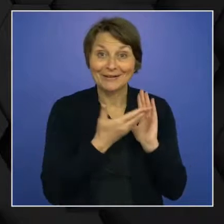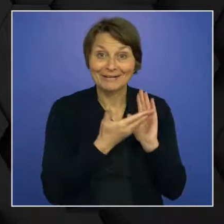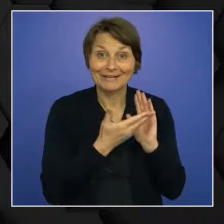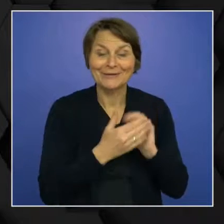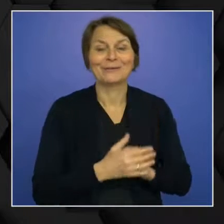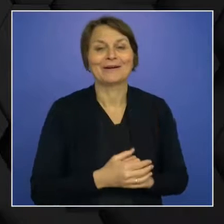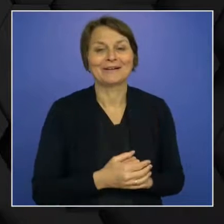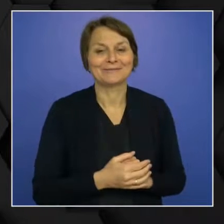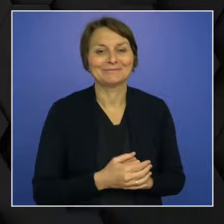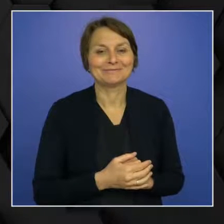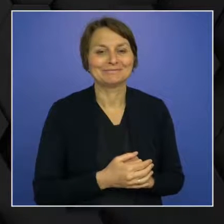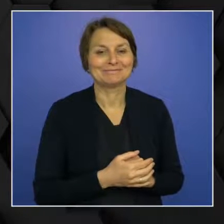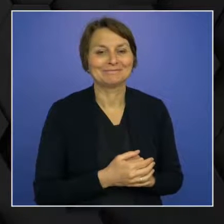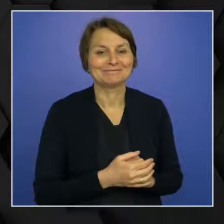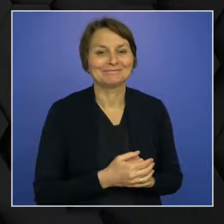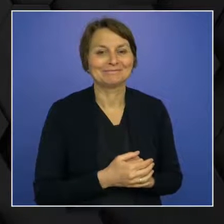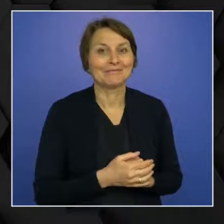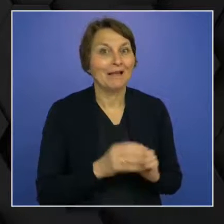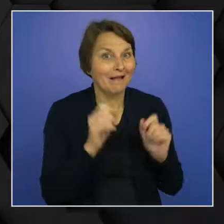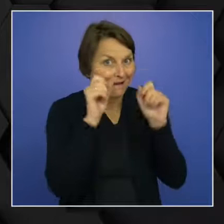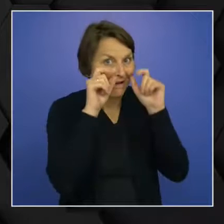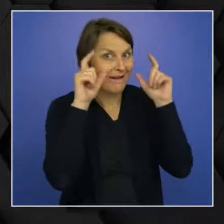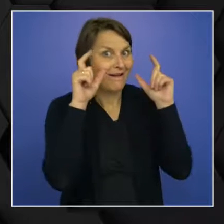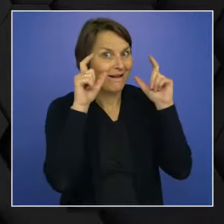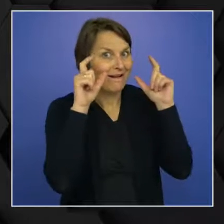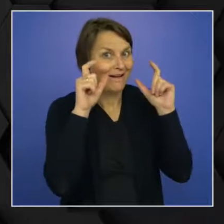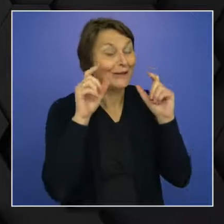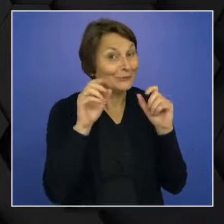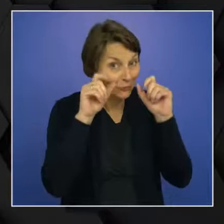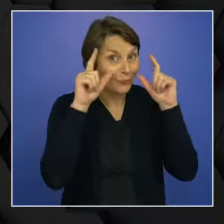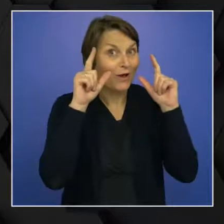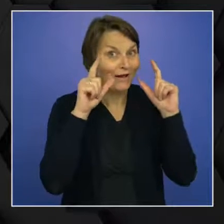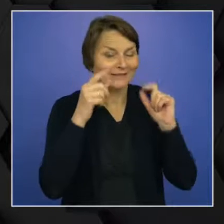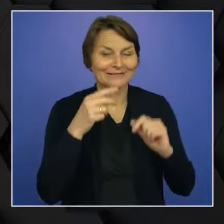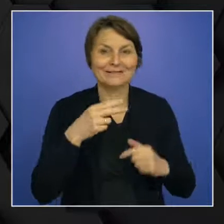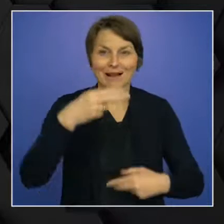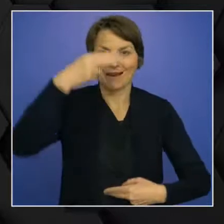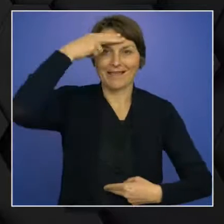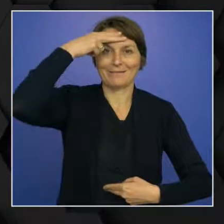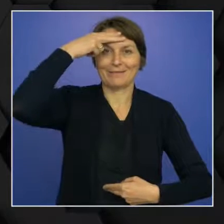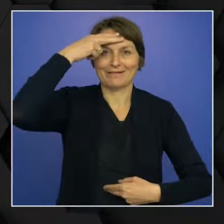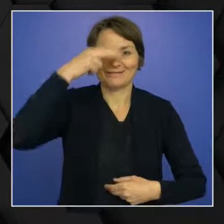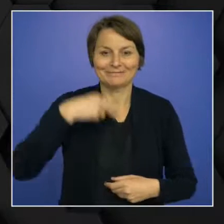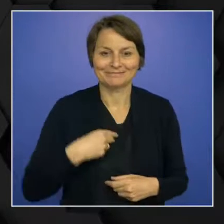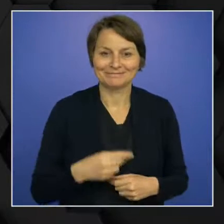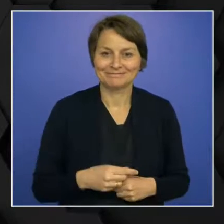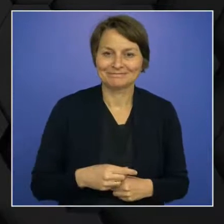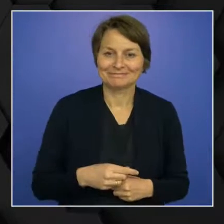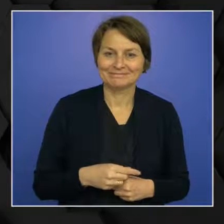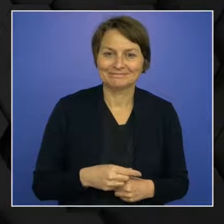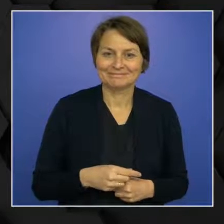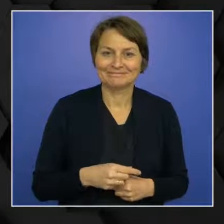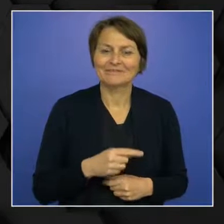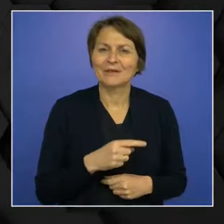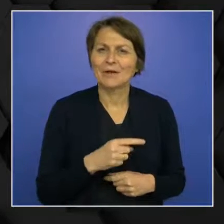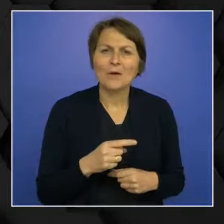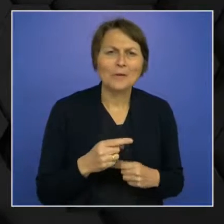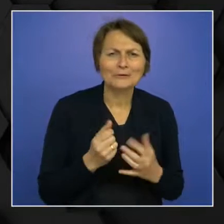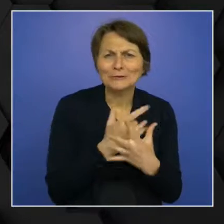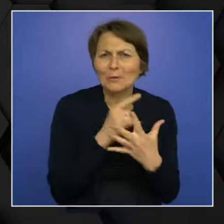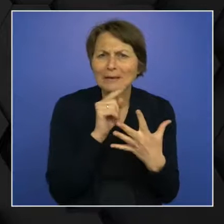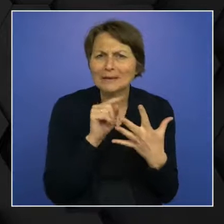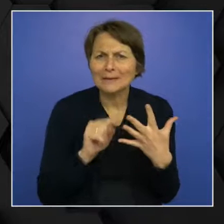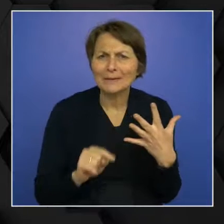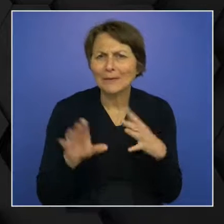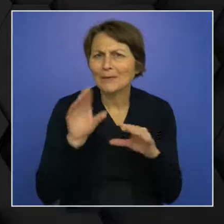surprised because Donna is surprised. Still, Donna is really impressed that this exists. Donna's like, schemes, so many things we can use this